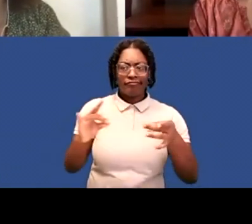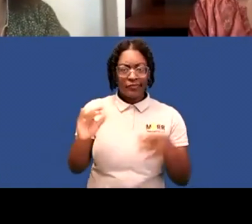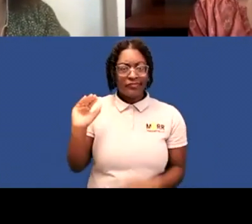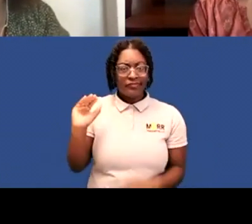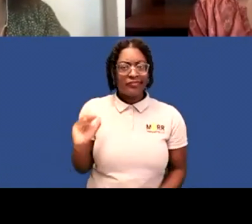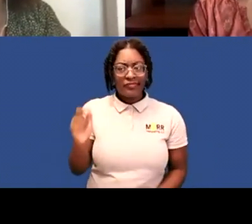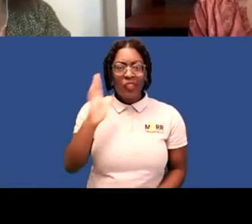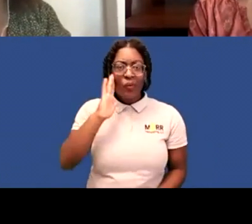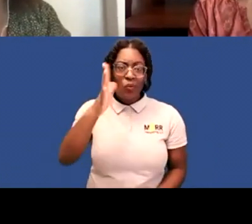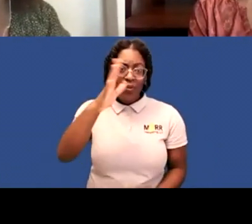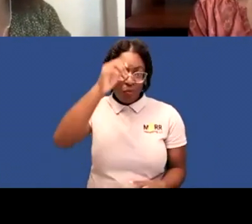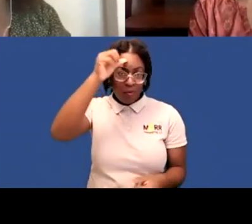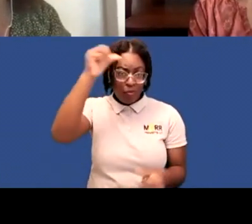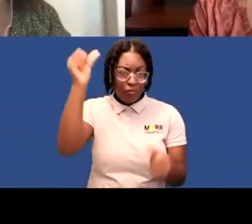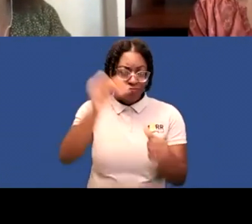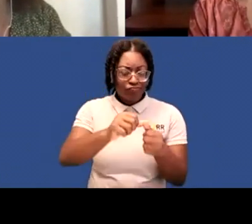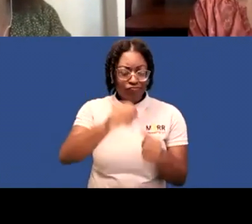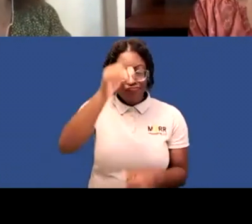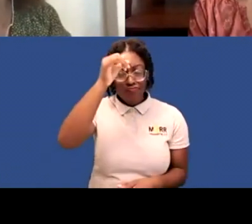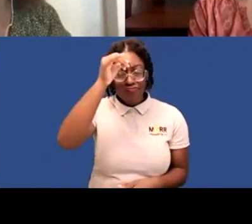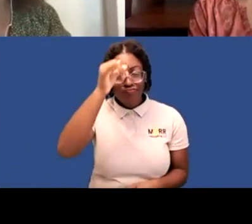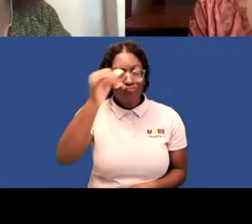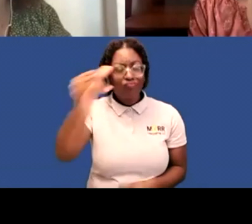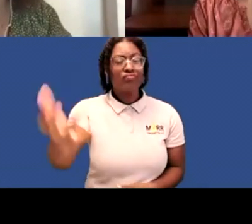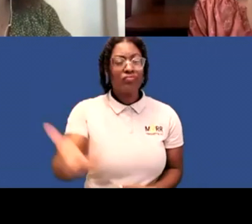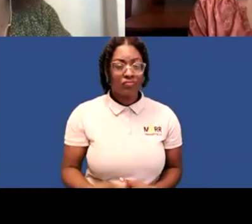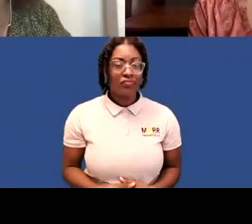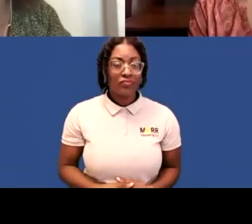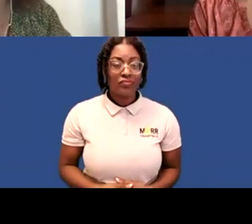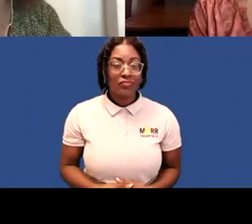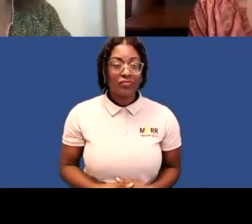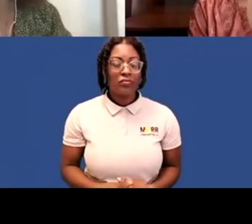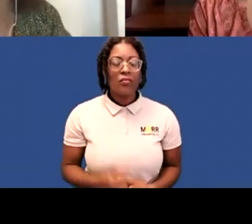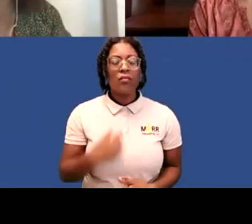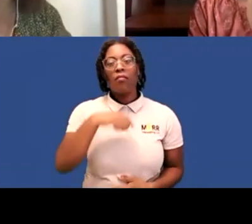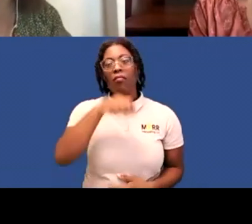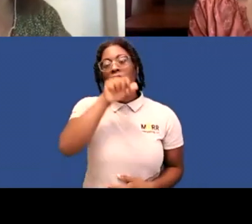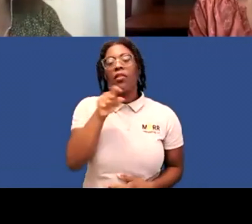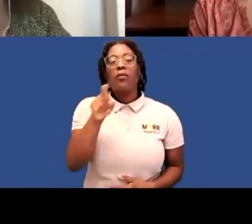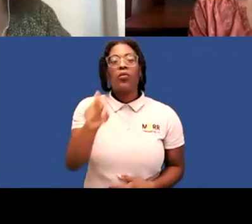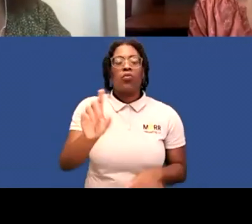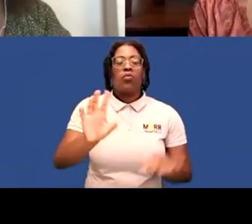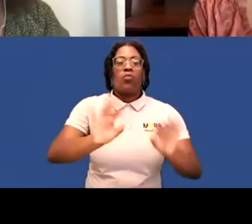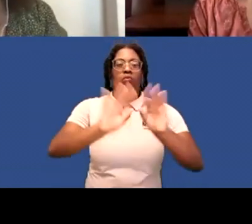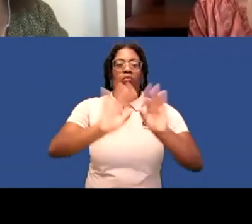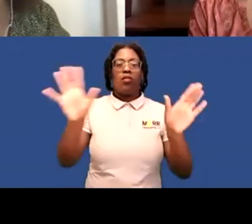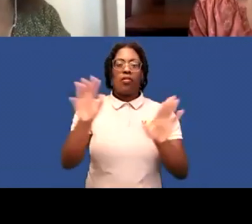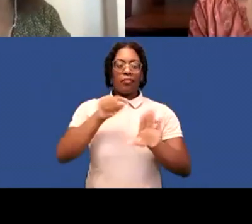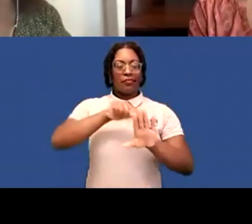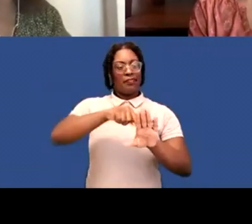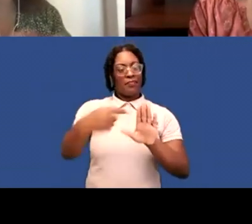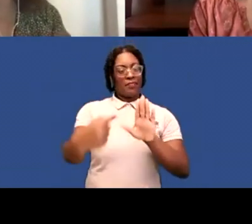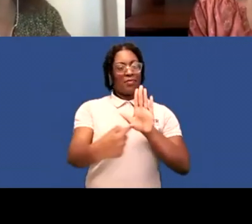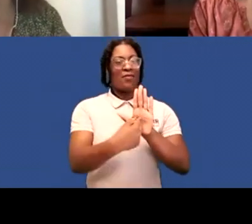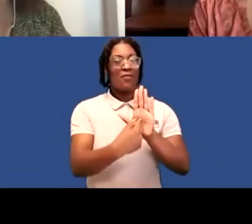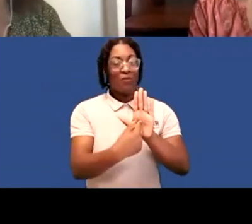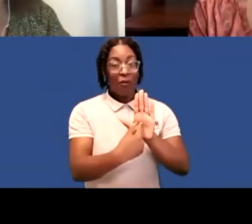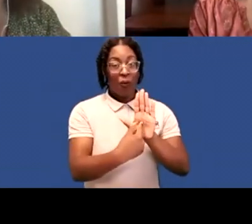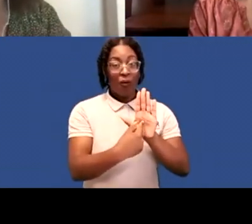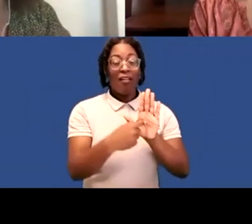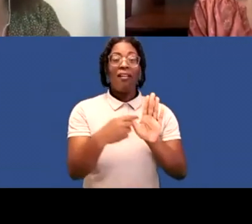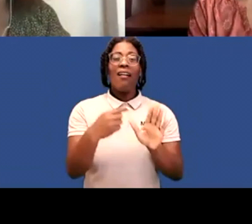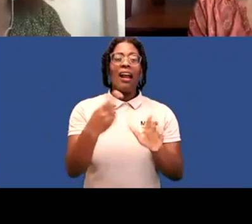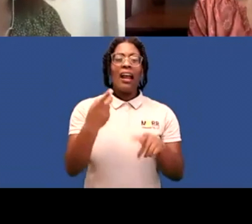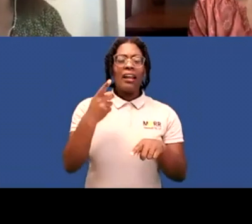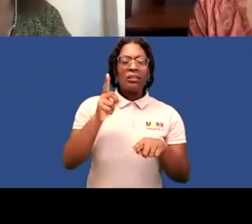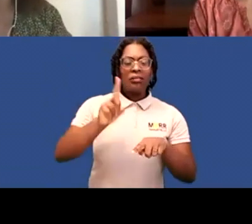that looks like. I love how you explicitly talk about metaphors with five-year-olds, but you talk about them with, as you said, a